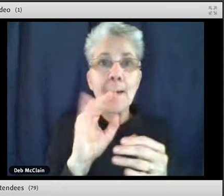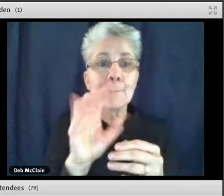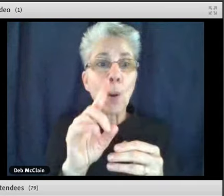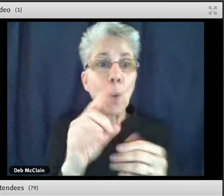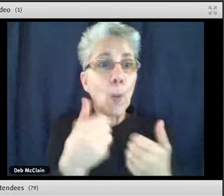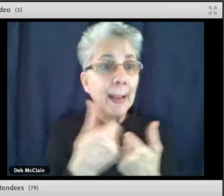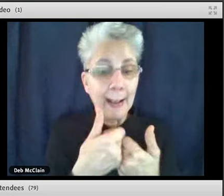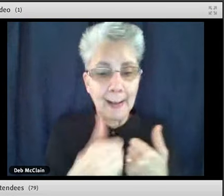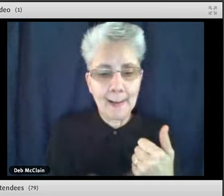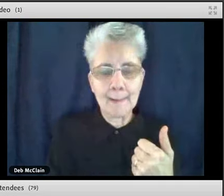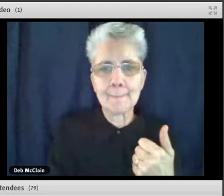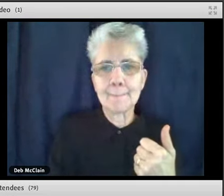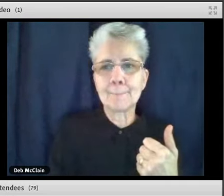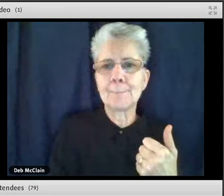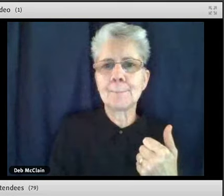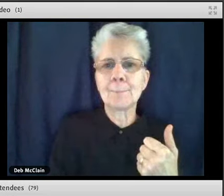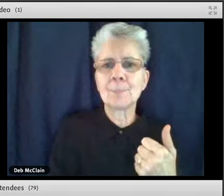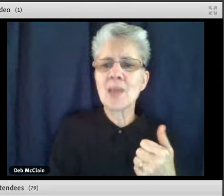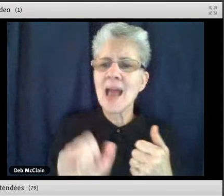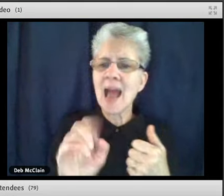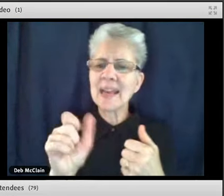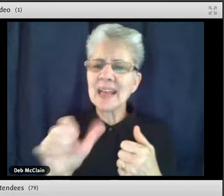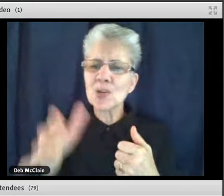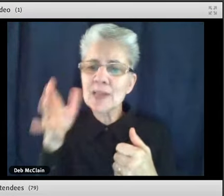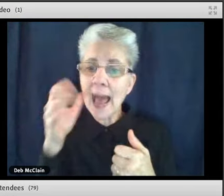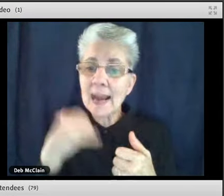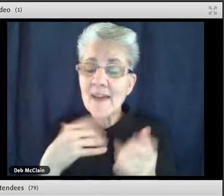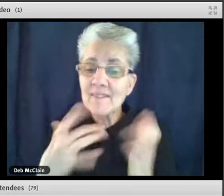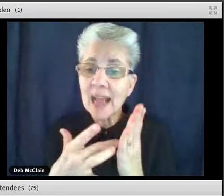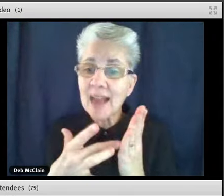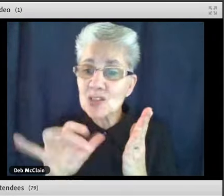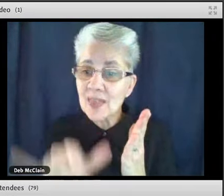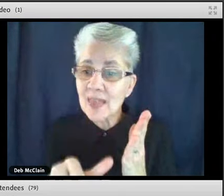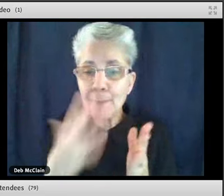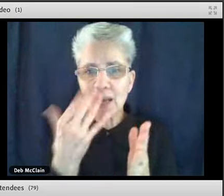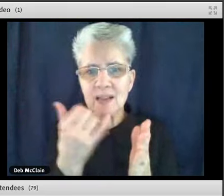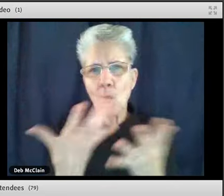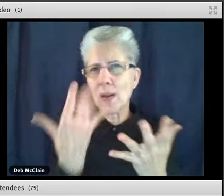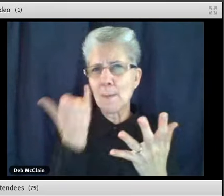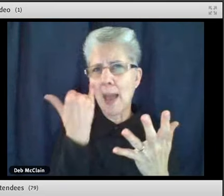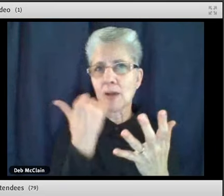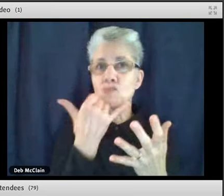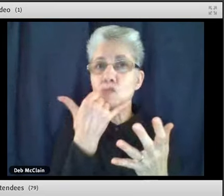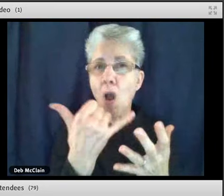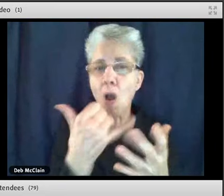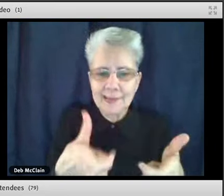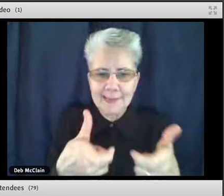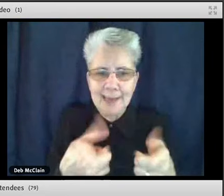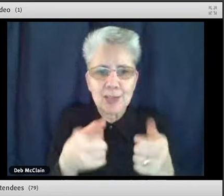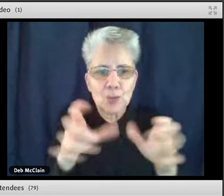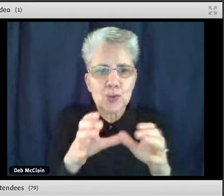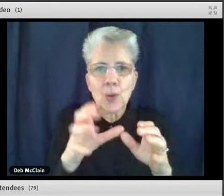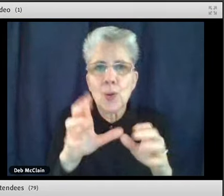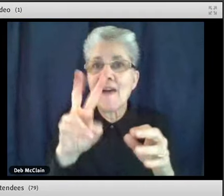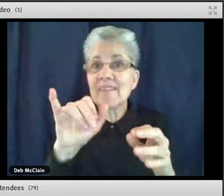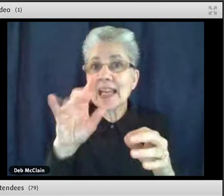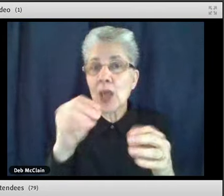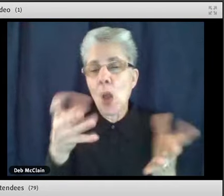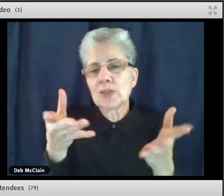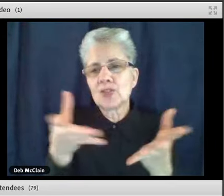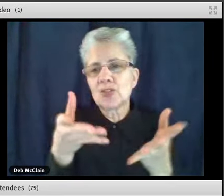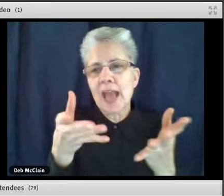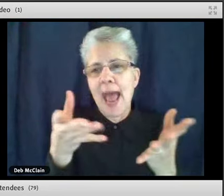lot of people. Think about getting help, speaking to a professional. And I'm going to show you later a website you can go to that's